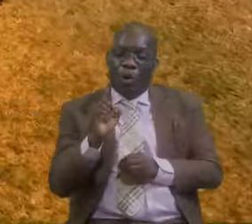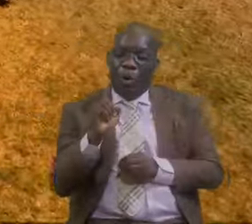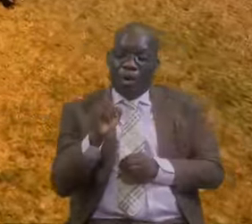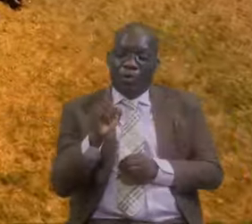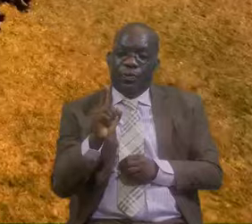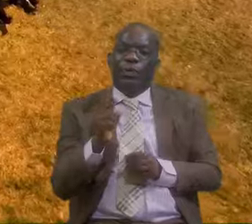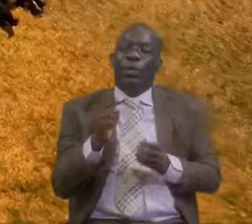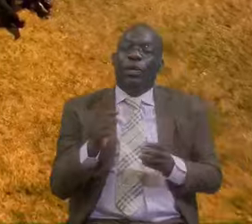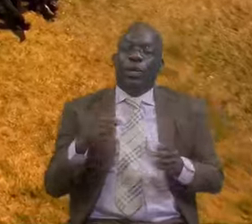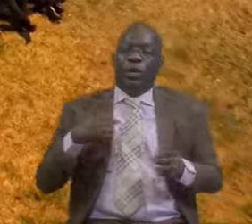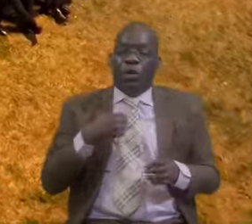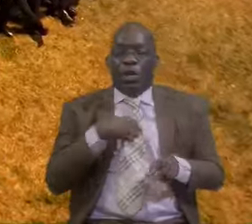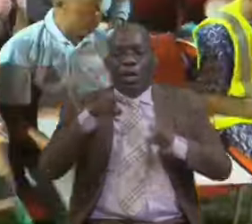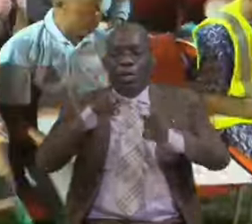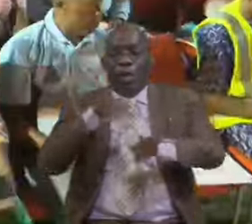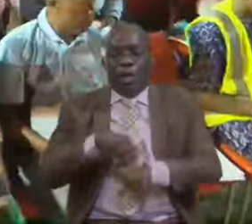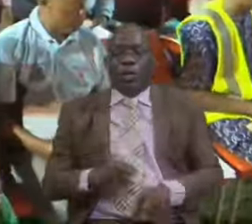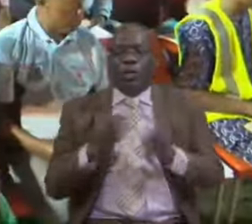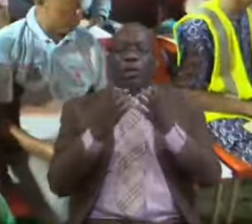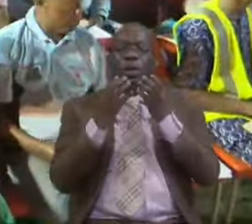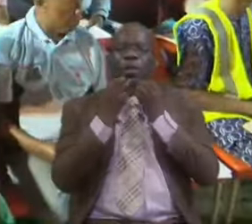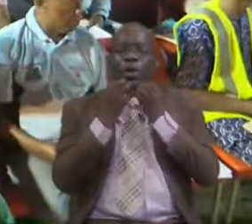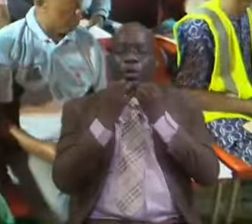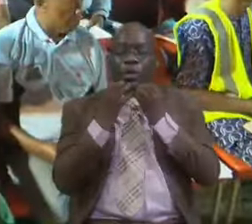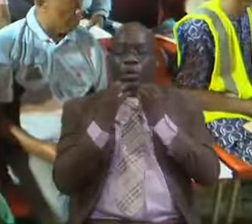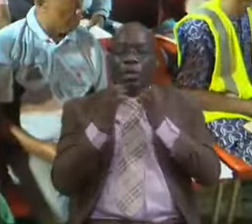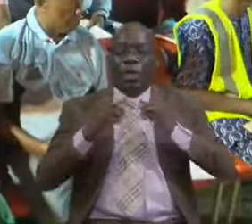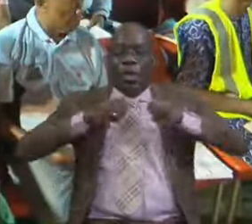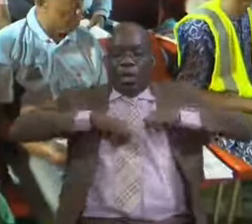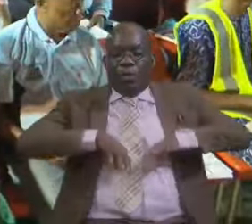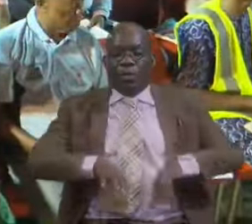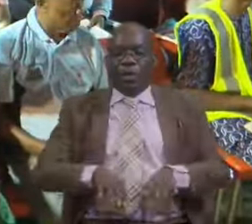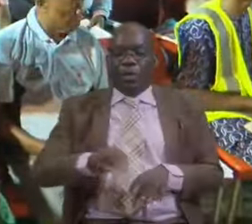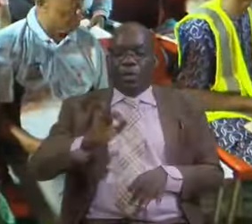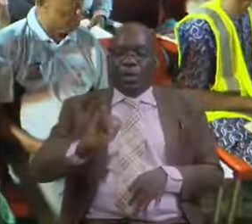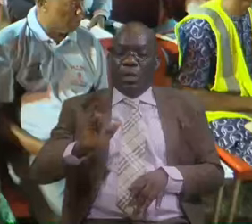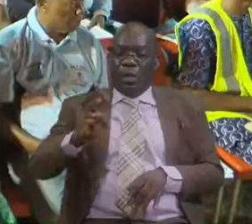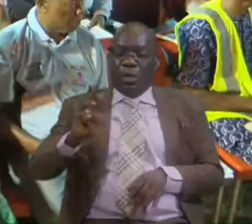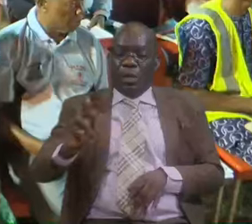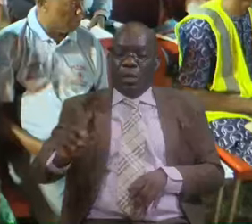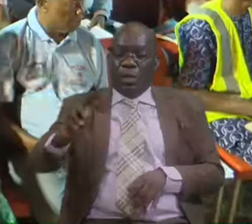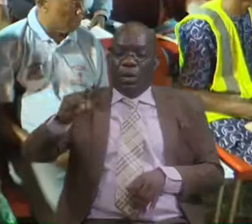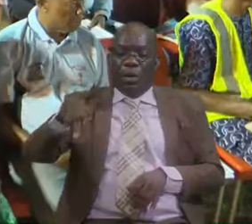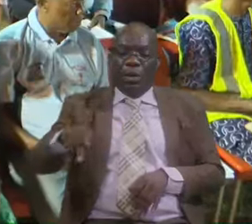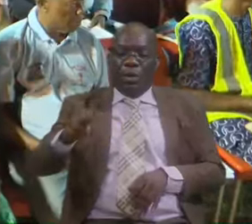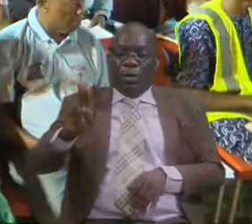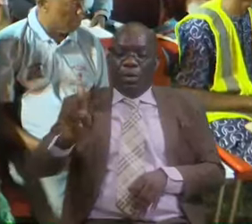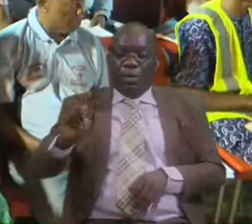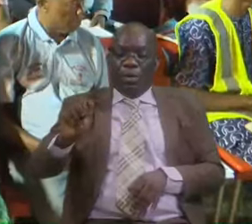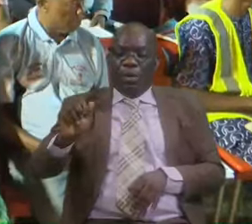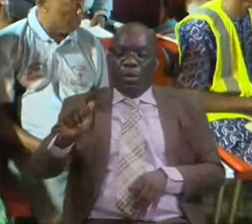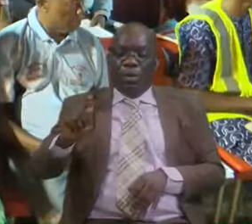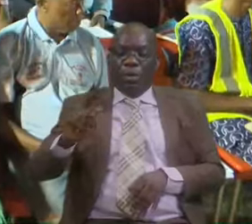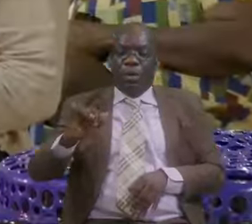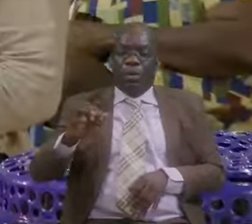Number one, we're looking at precious imputation for the injurious in